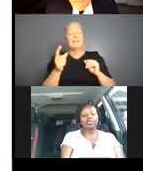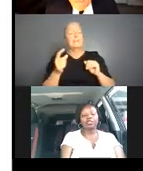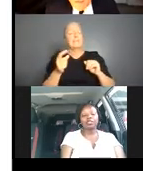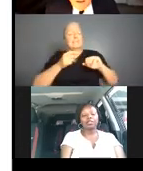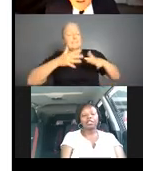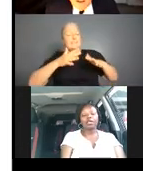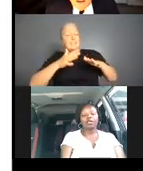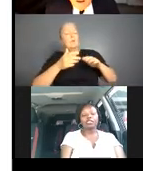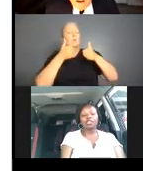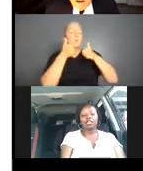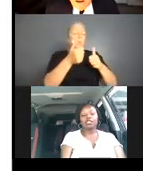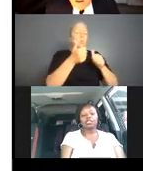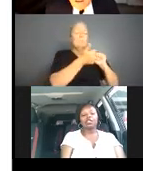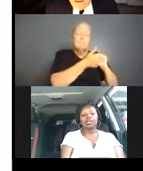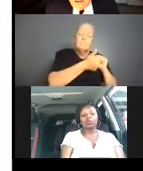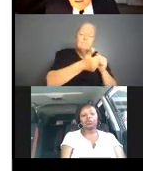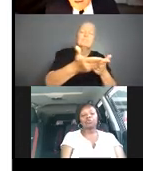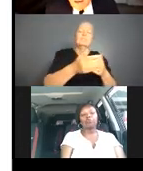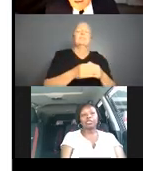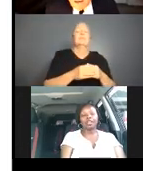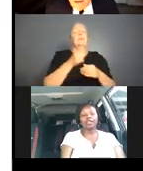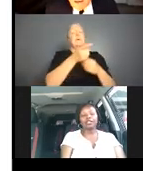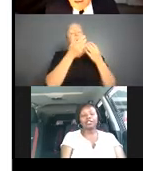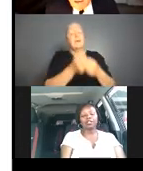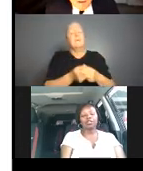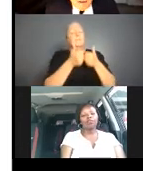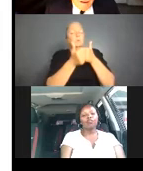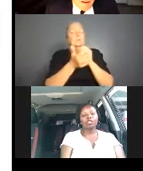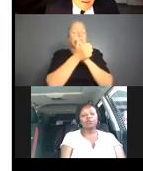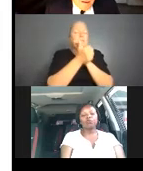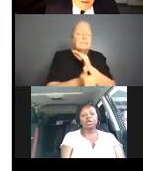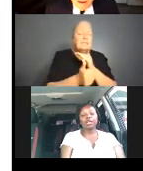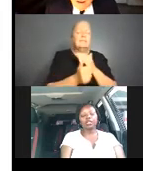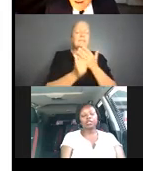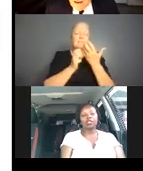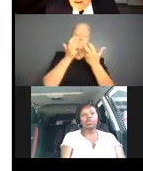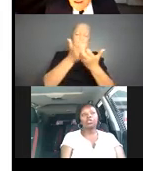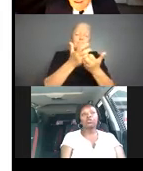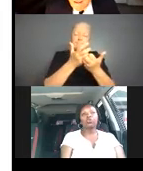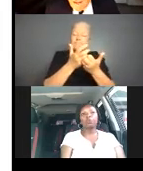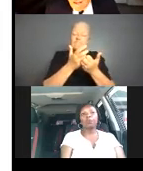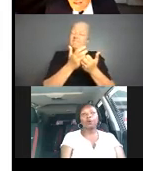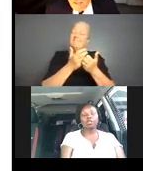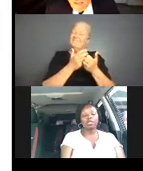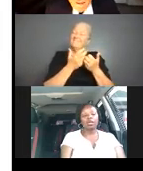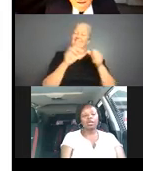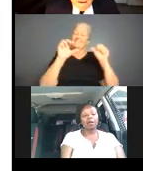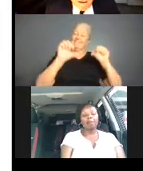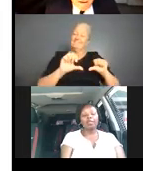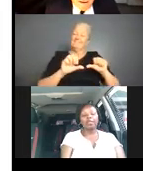providers skills inadequate to meet their need, 4 times more likely to